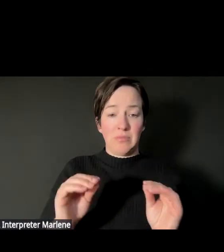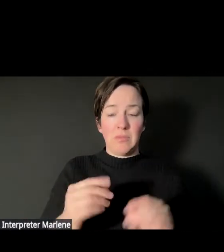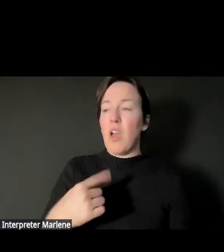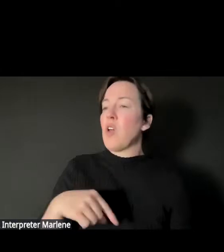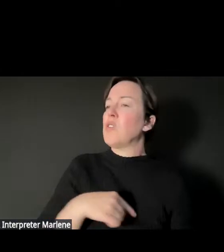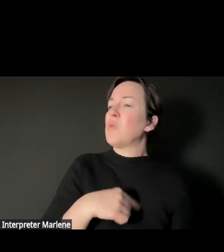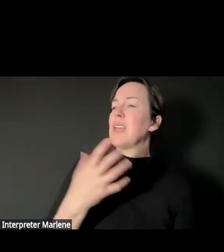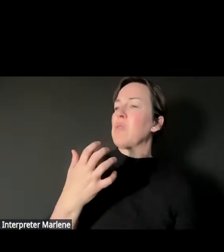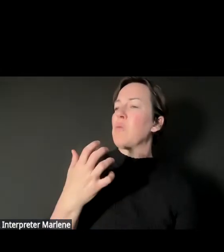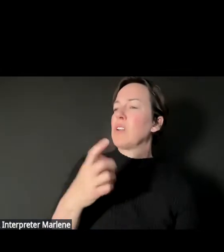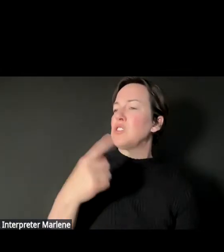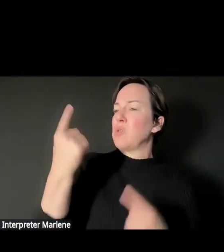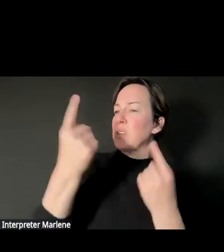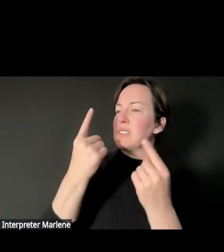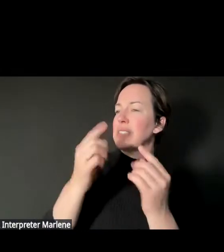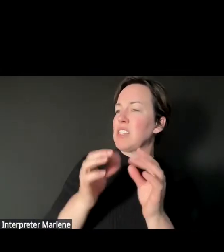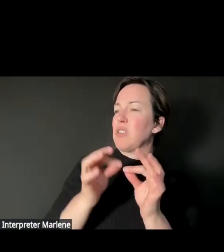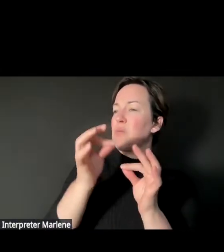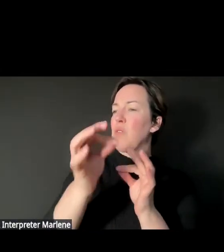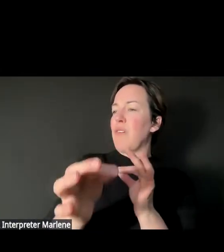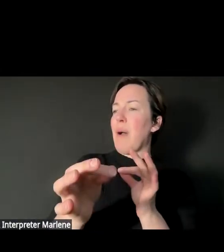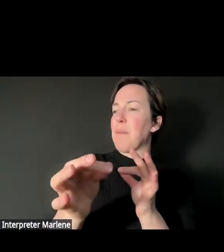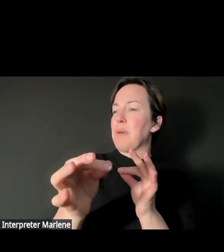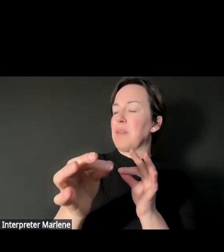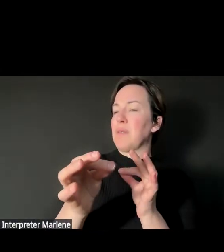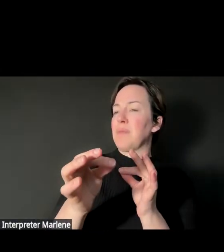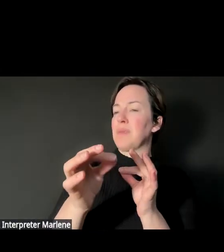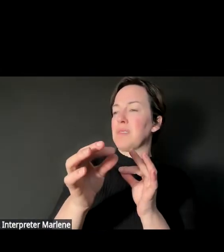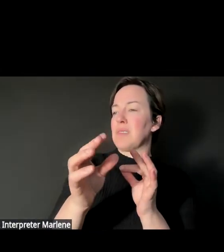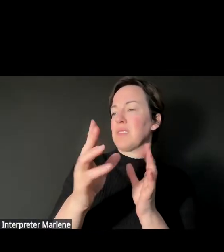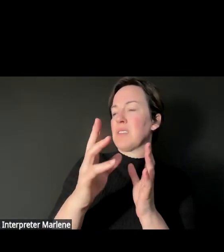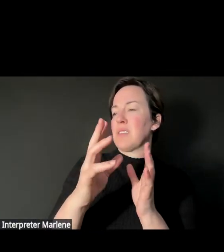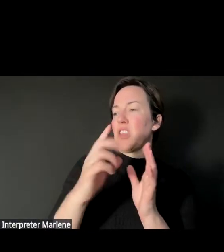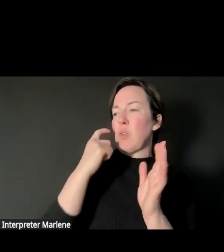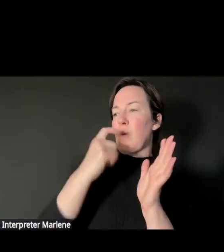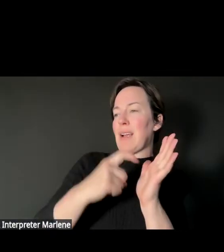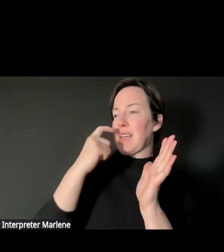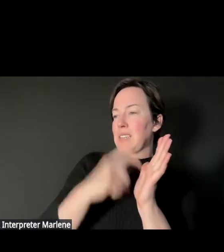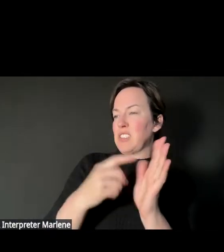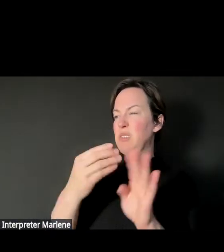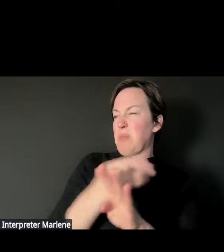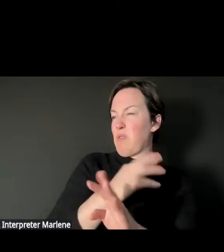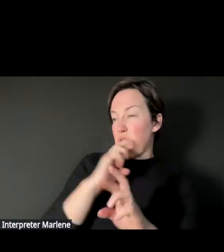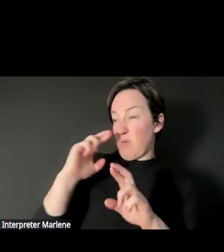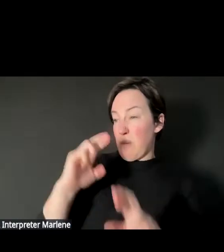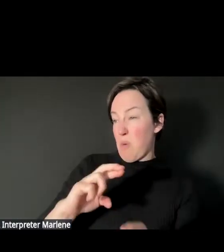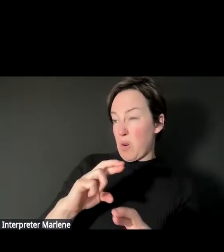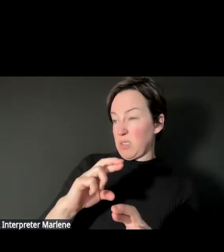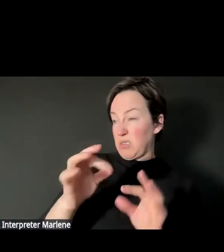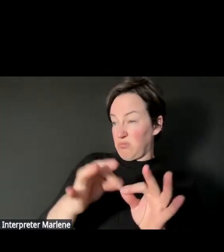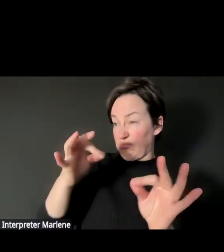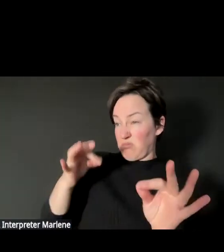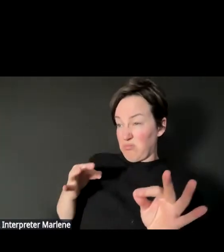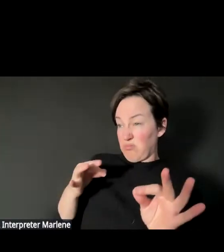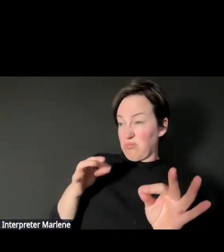to consider moving up the recognitions ahead of the reports or anything like that?